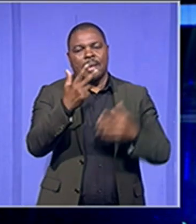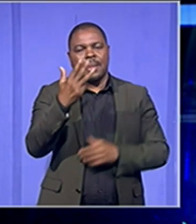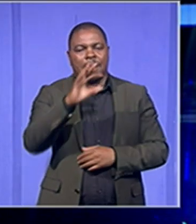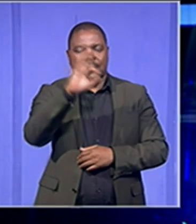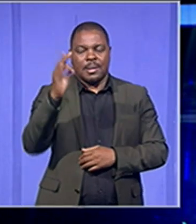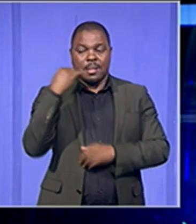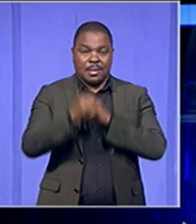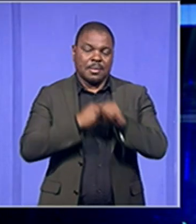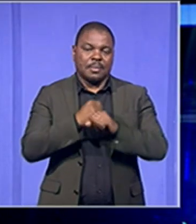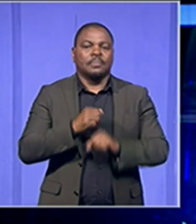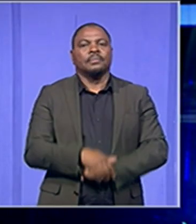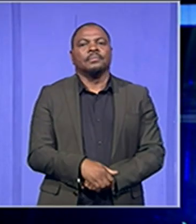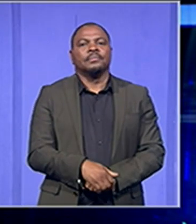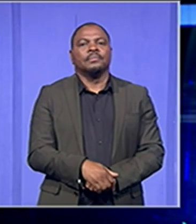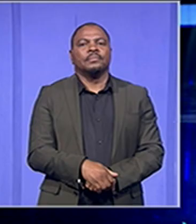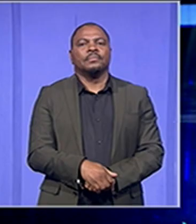fetileng.